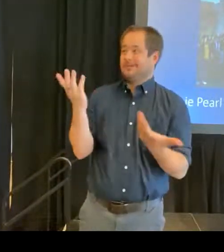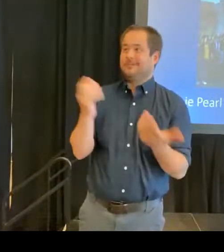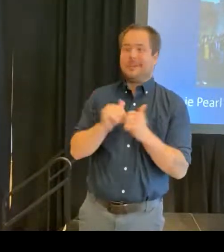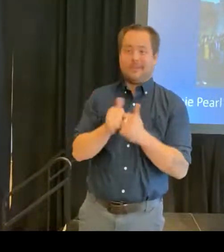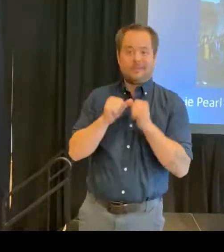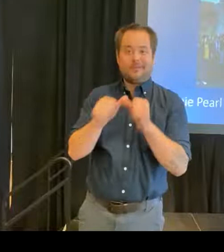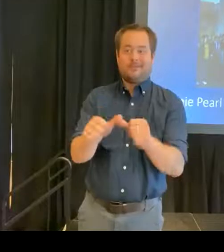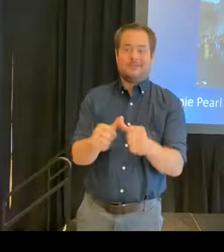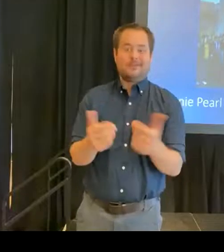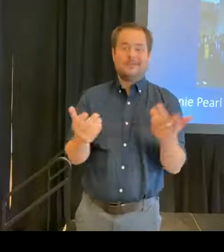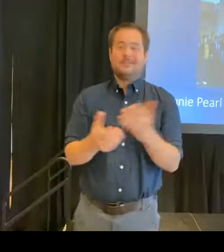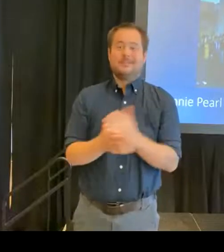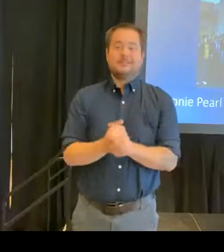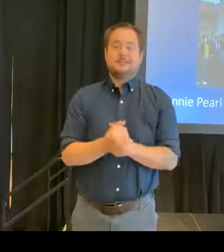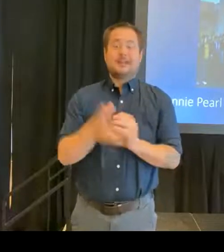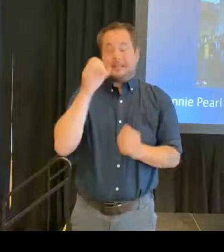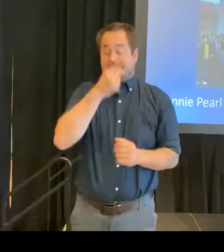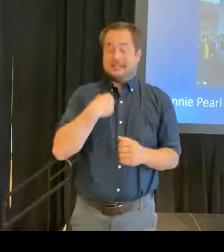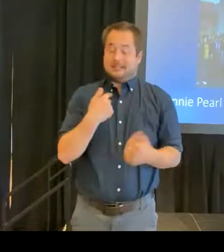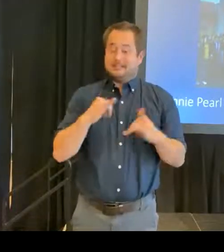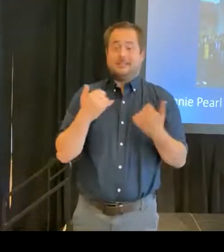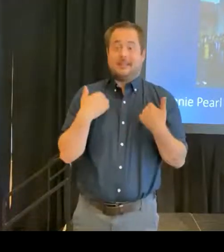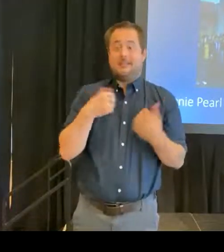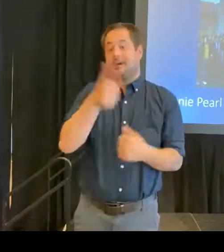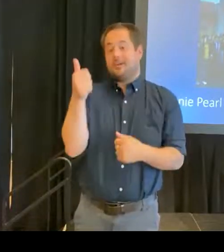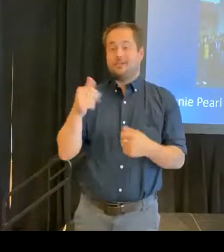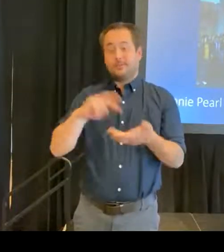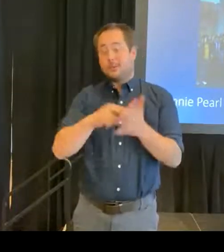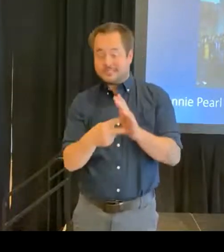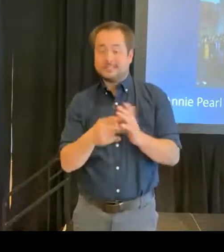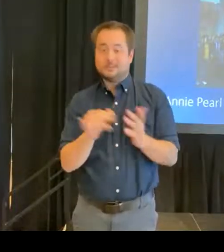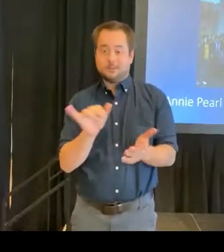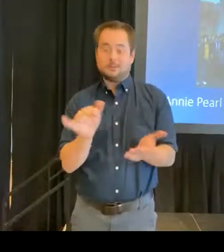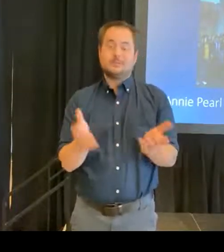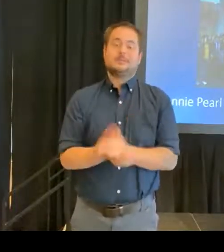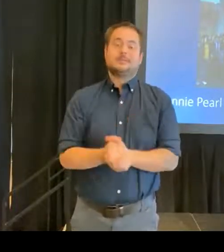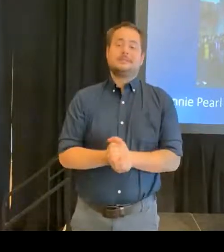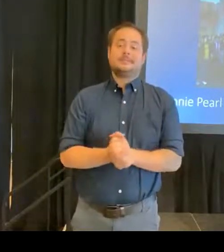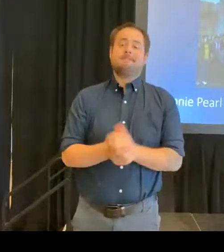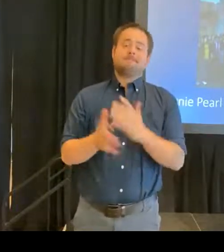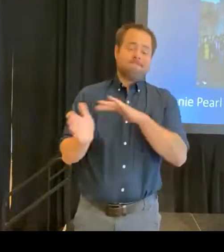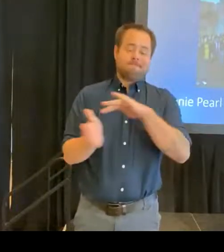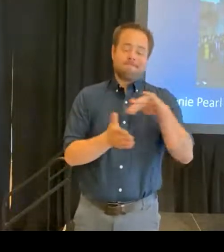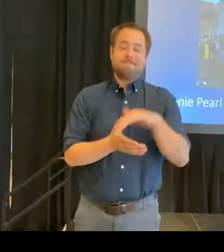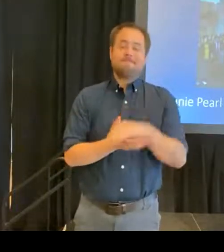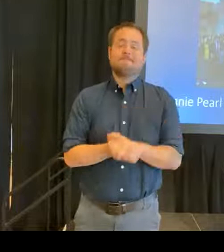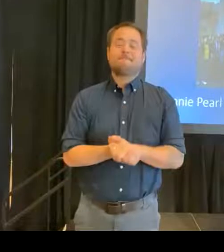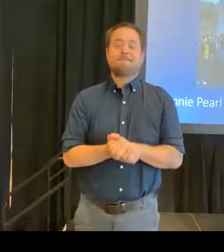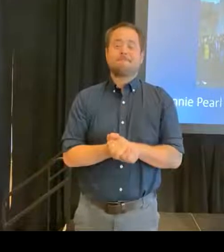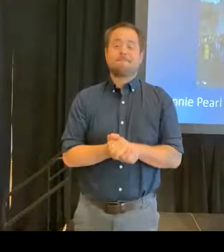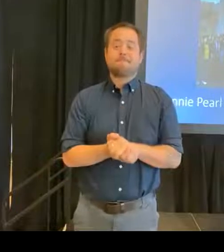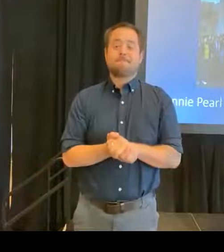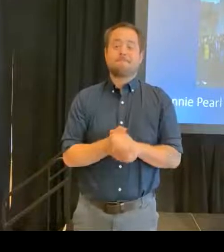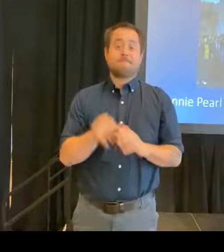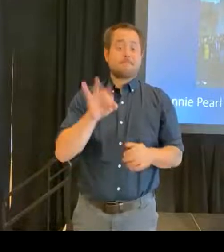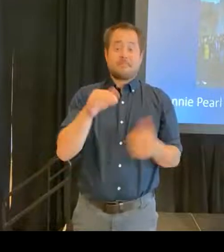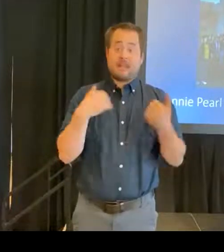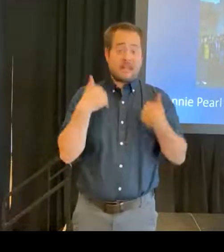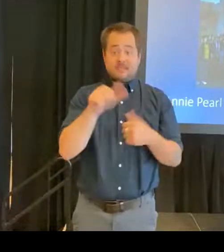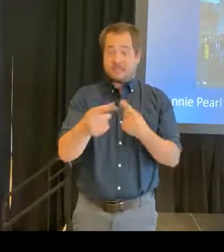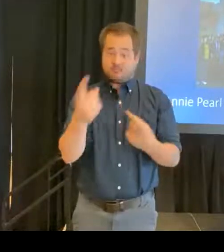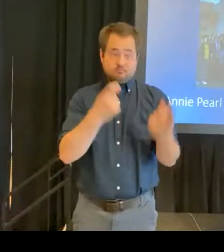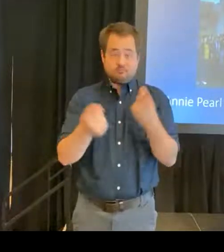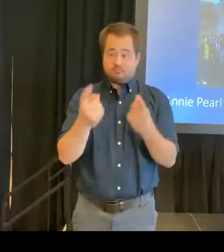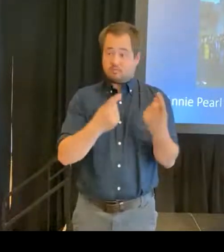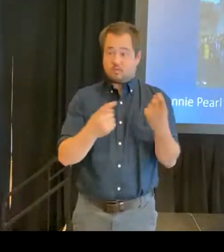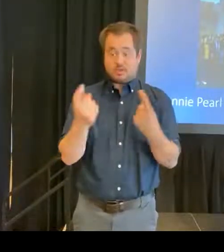I still got some other purposes. But anyway, if y'all would like to ask me some questions, a lot